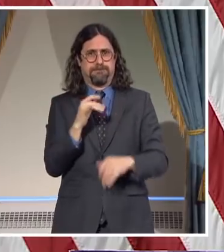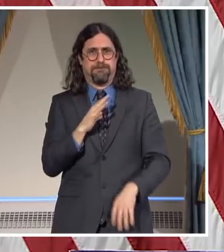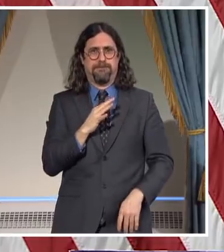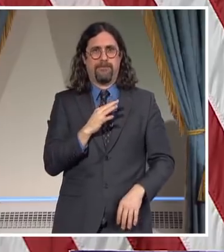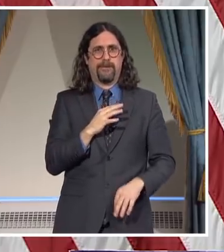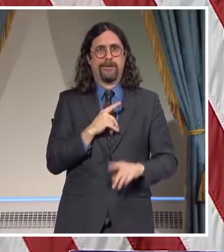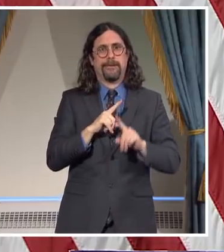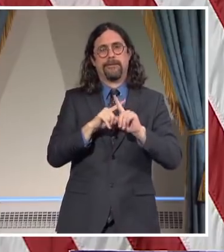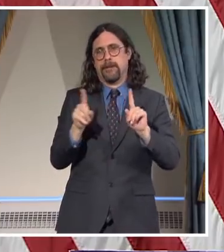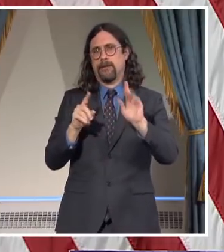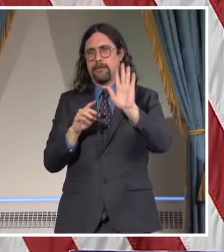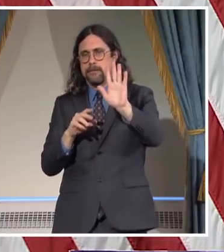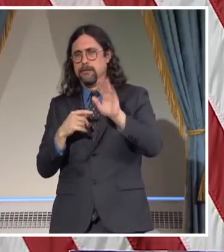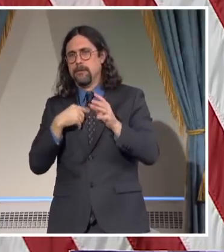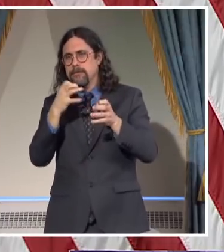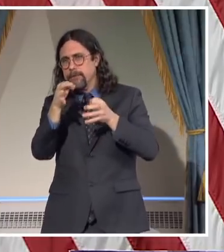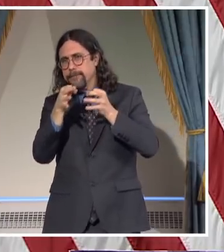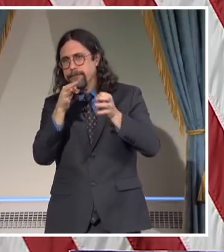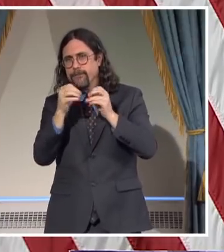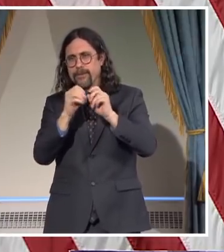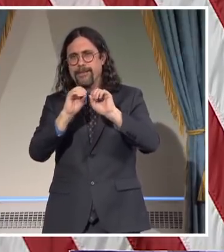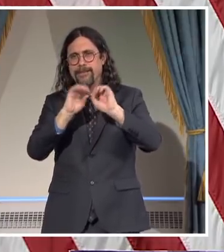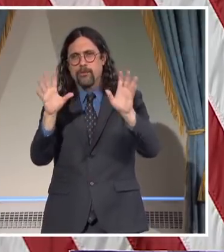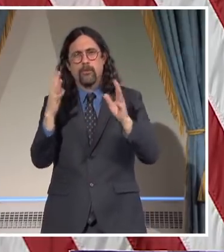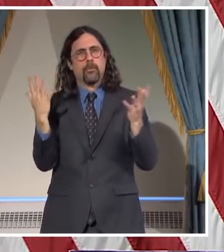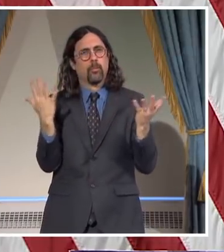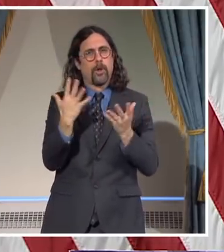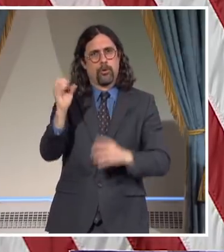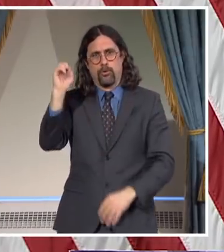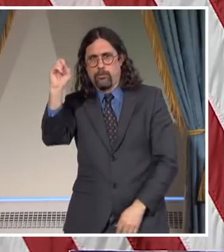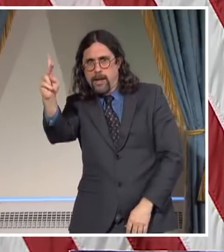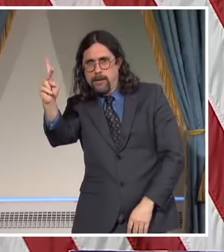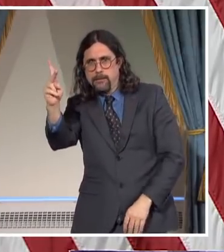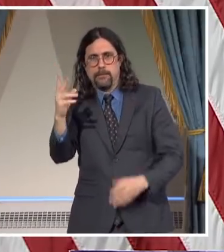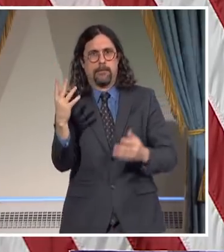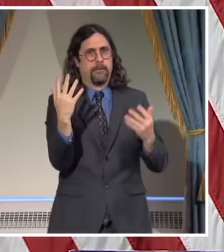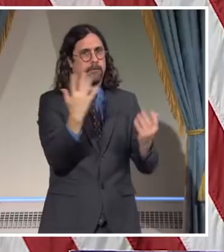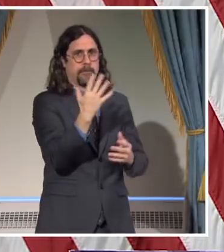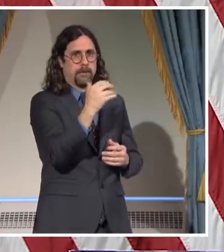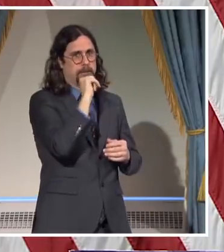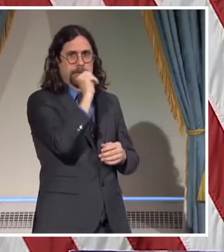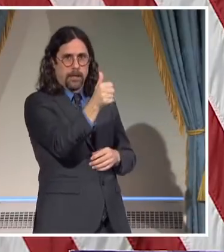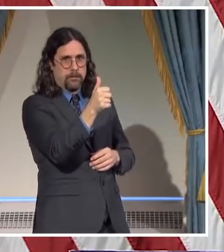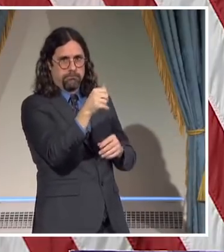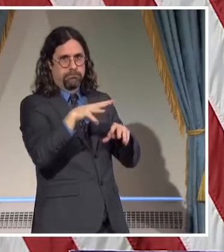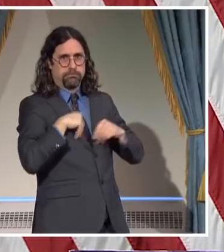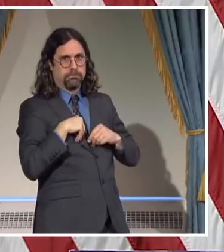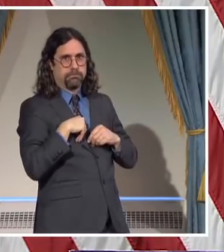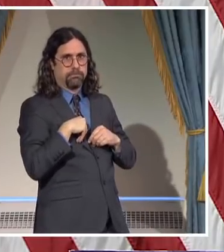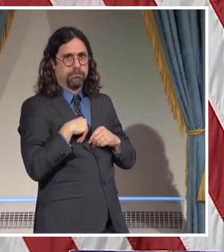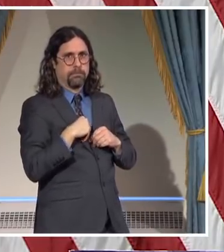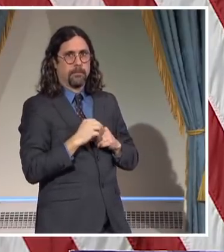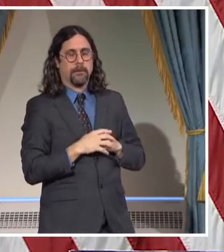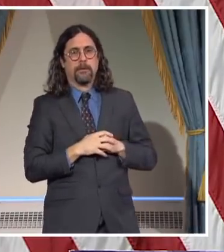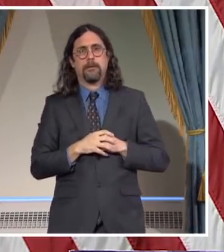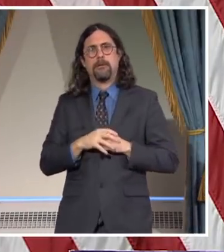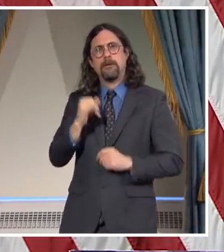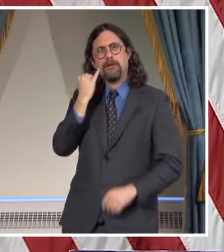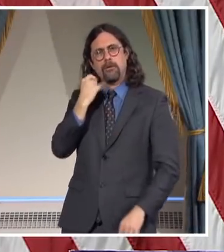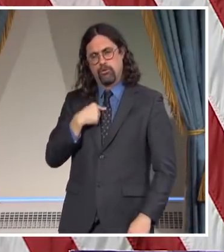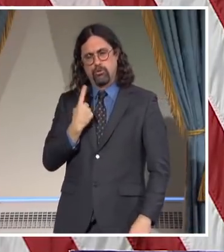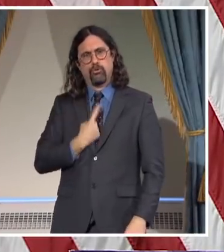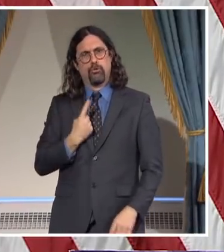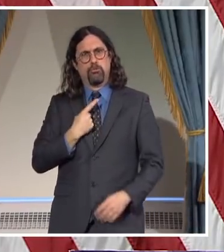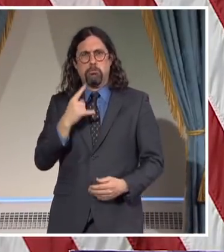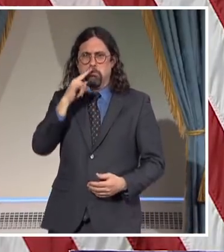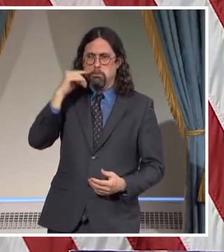coronavirus. If you're a kid or adult who just wants to shoot hoops yourself, single, solitary, you can do that. Make sure